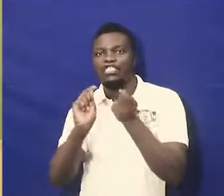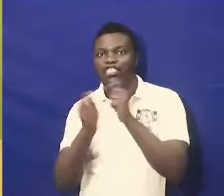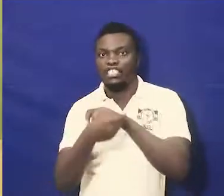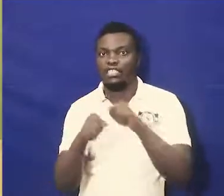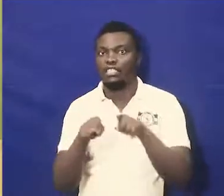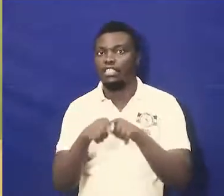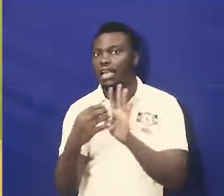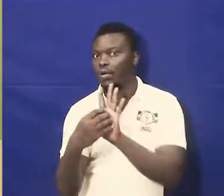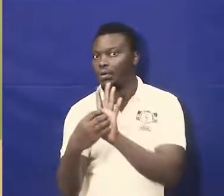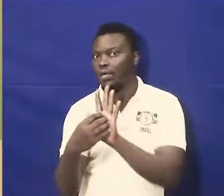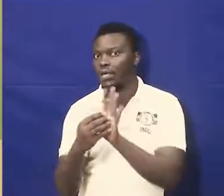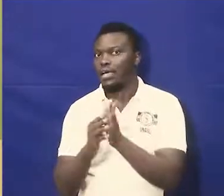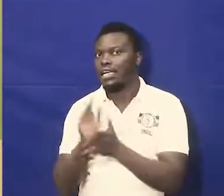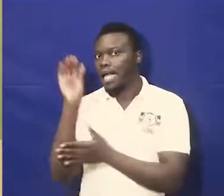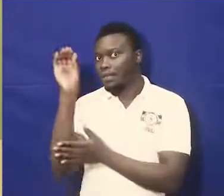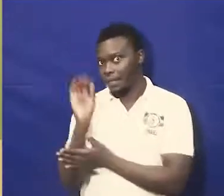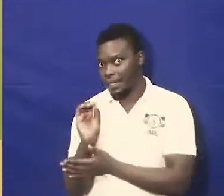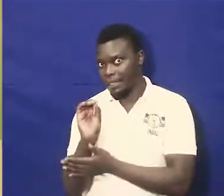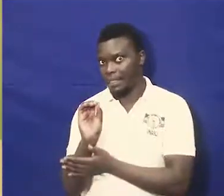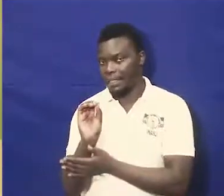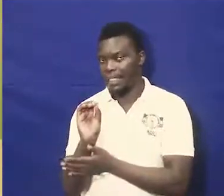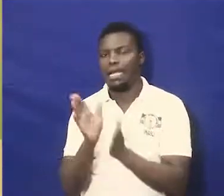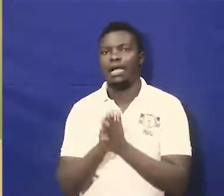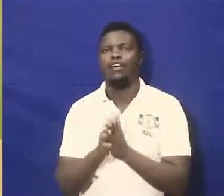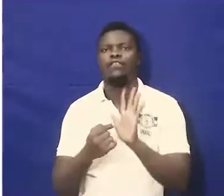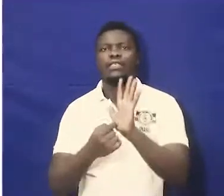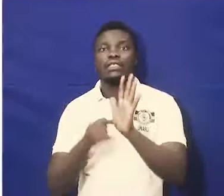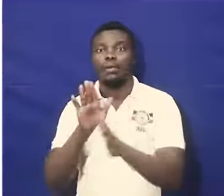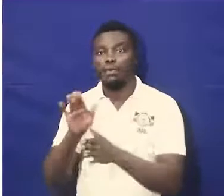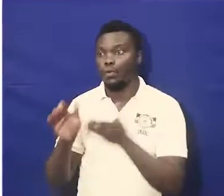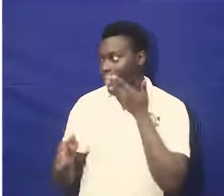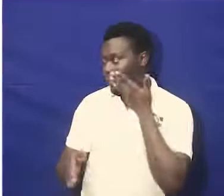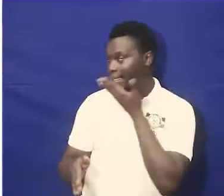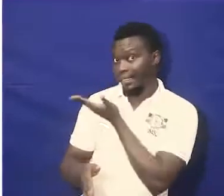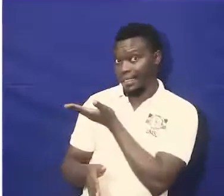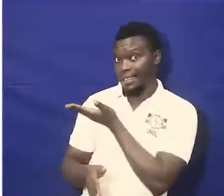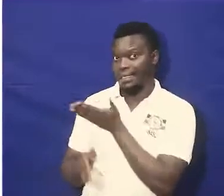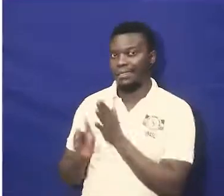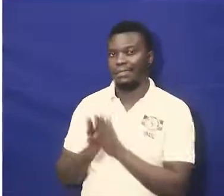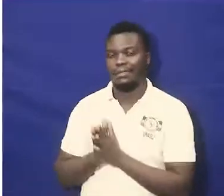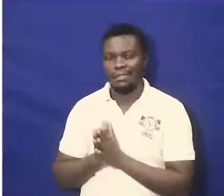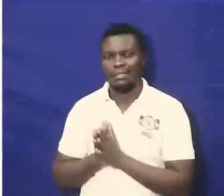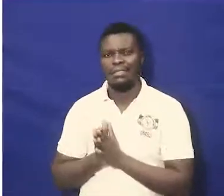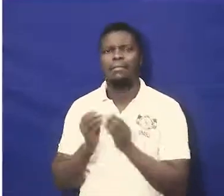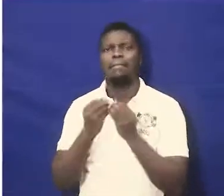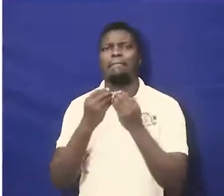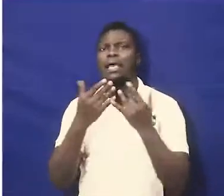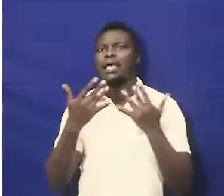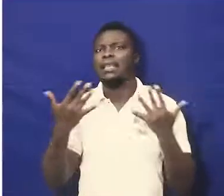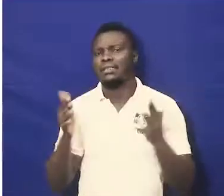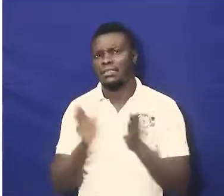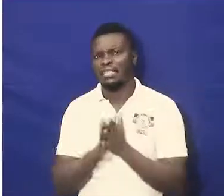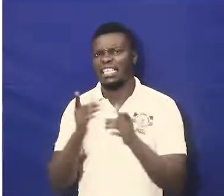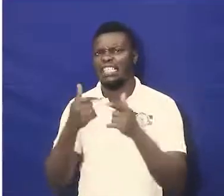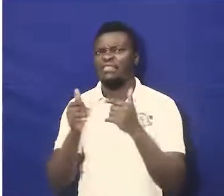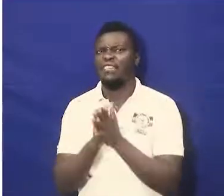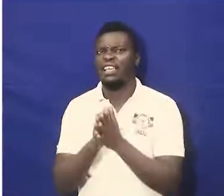a percentage. For example, on your screen, you see there are lots of